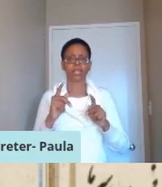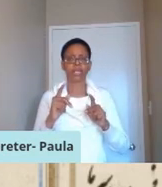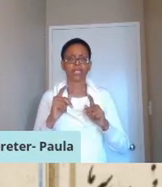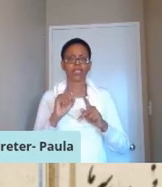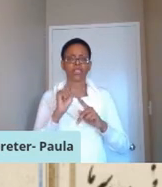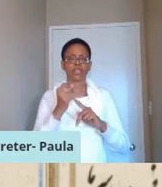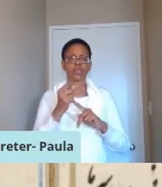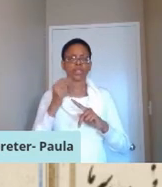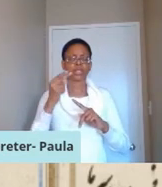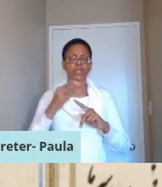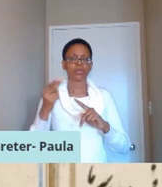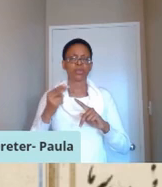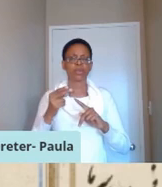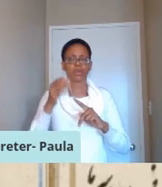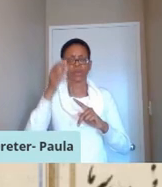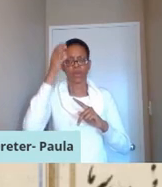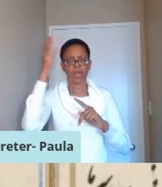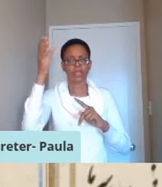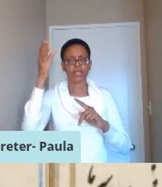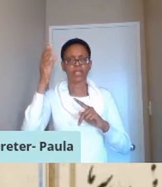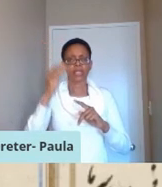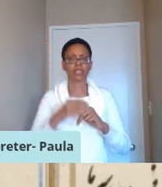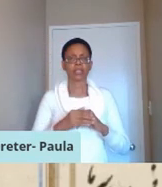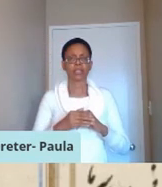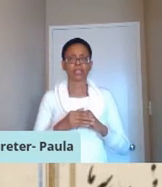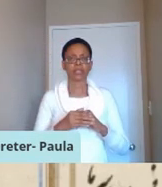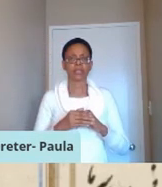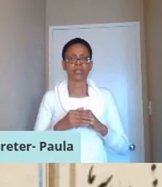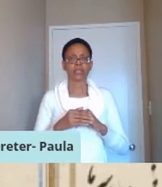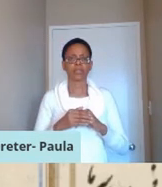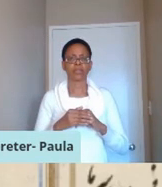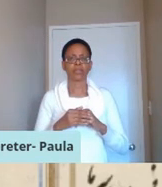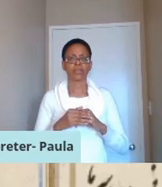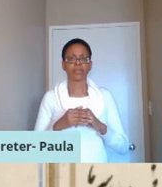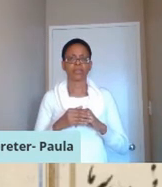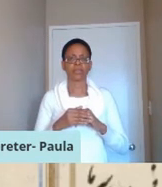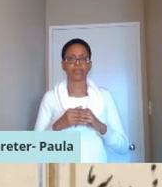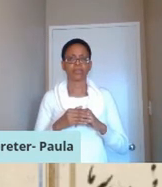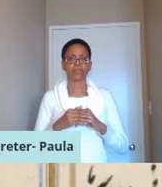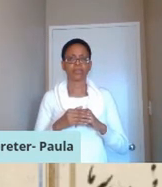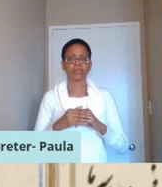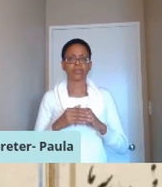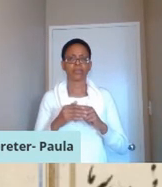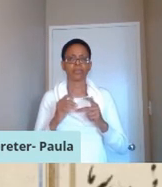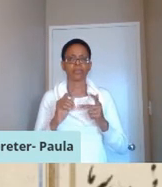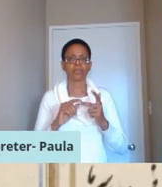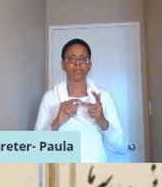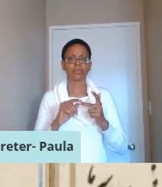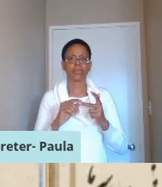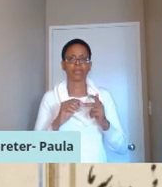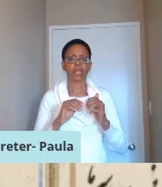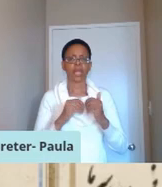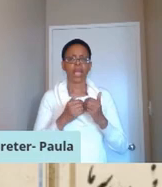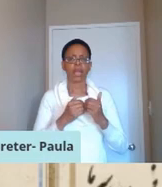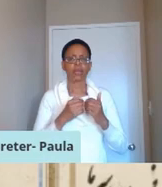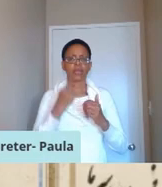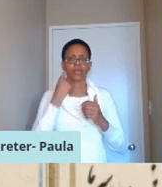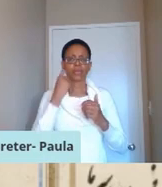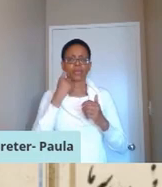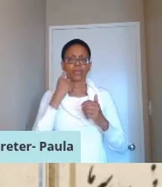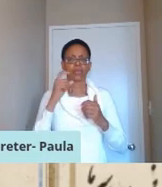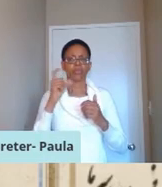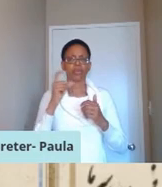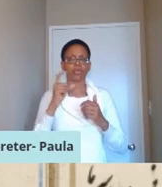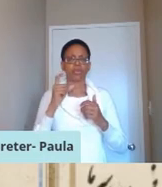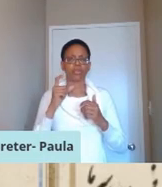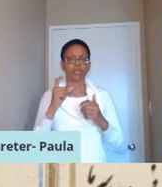socio-historical context and responses to similar situations in the prophetic tradition? How do contemporary Muslim